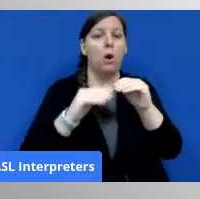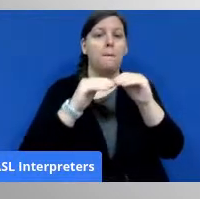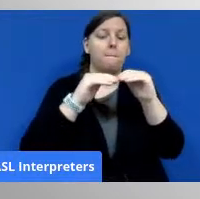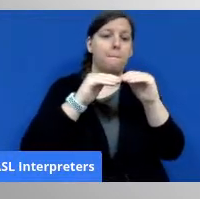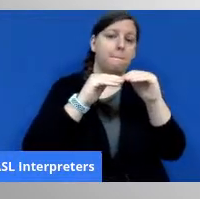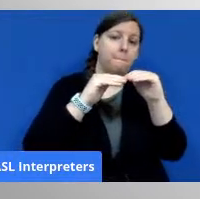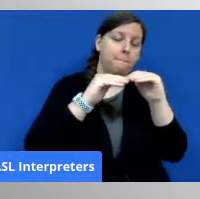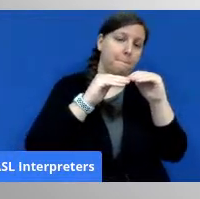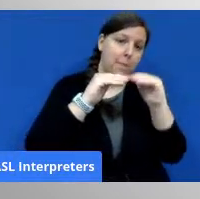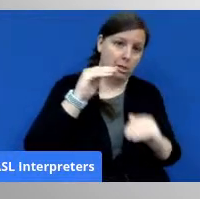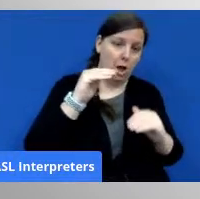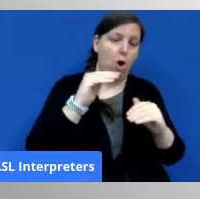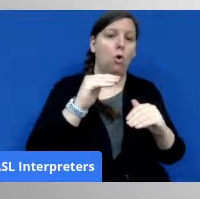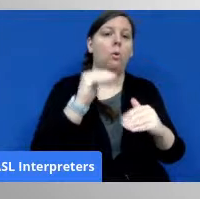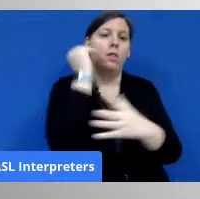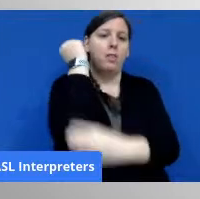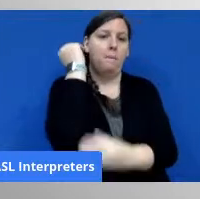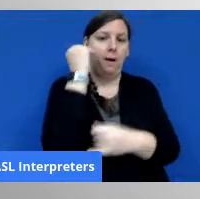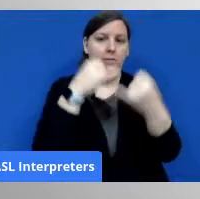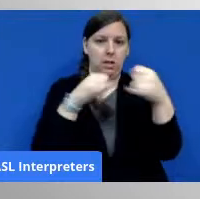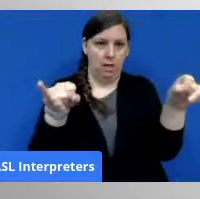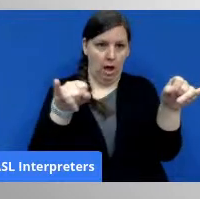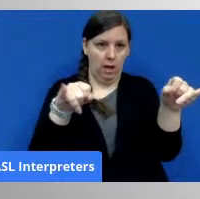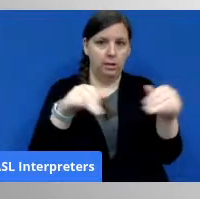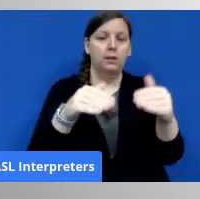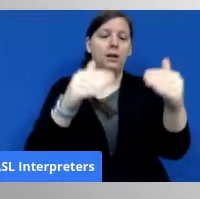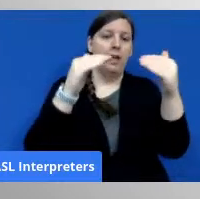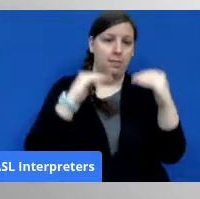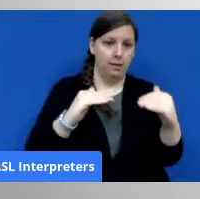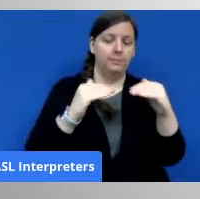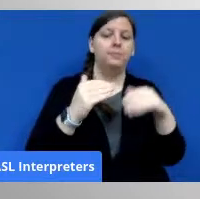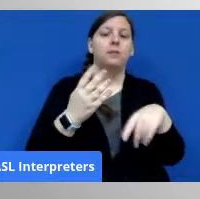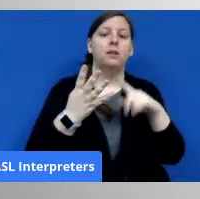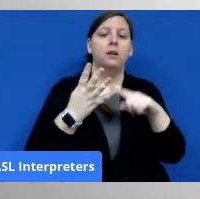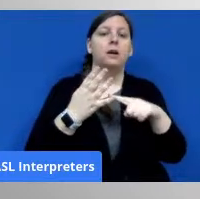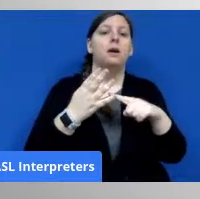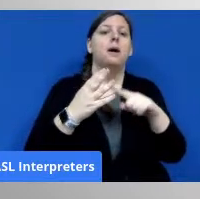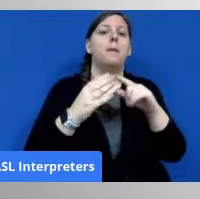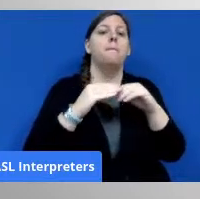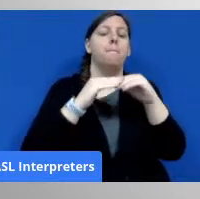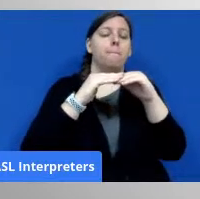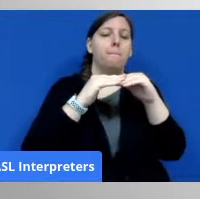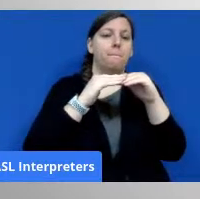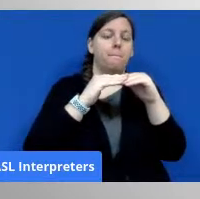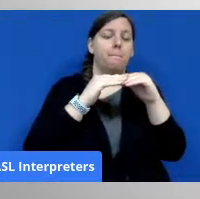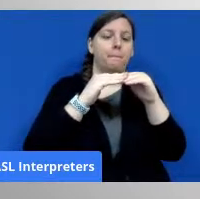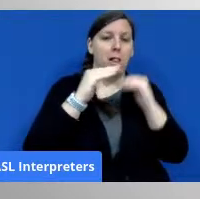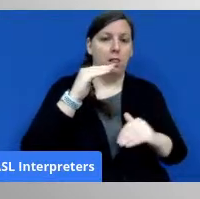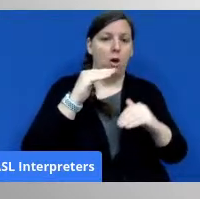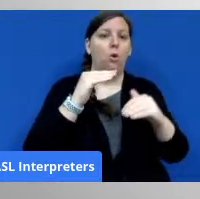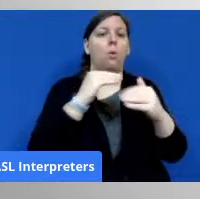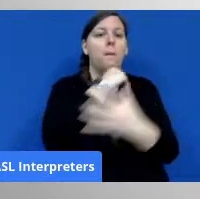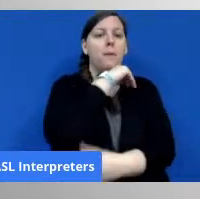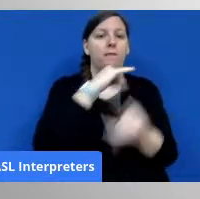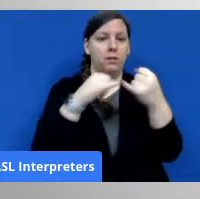federal poverty line with young children. If you look at the percent of households who said they were using some kind of